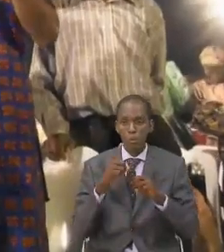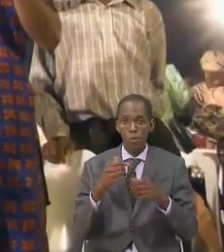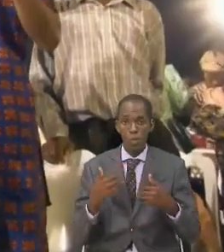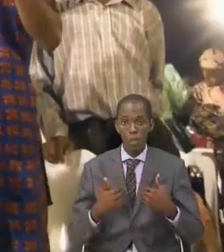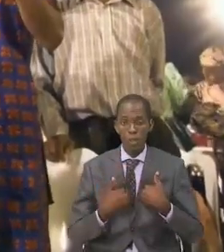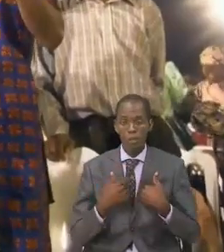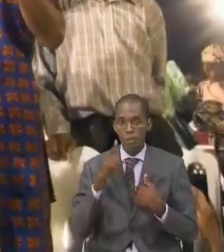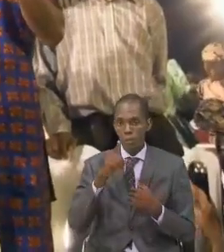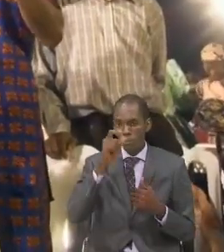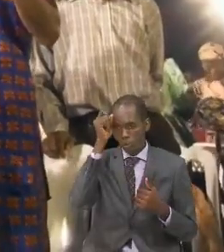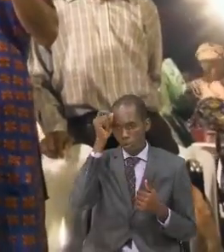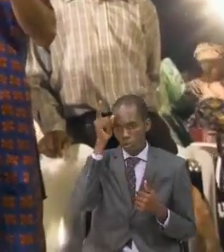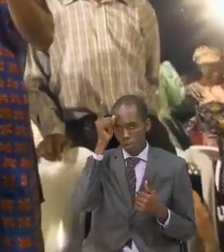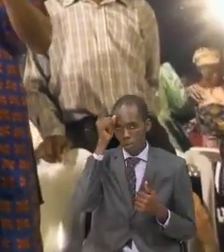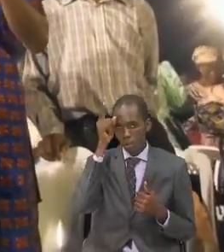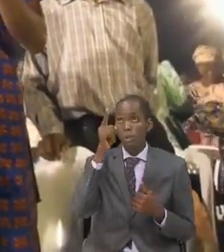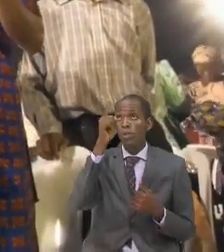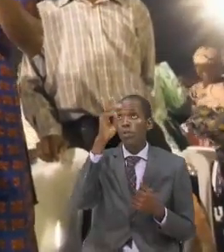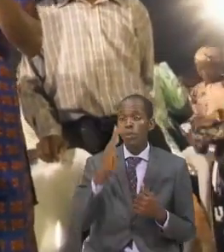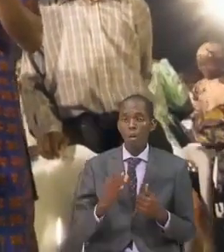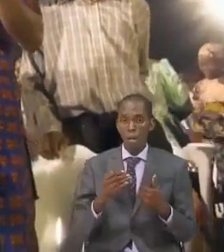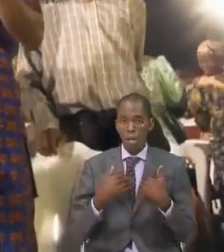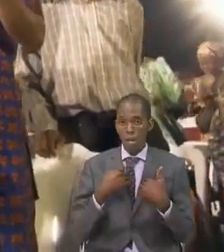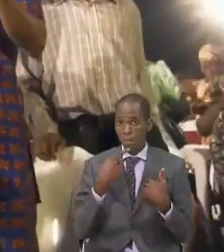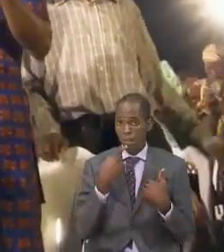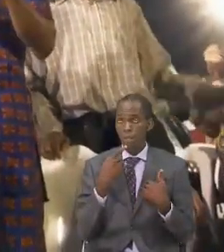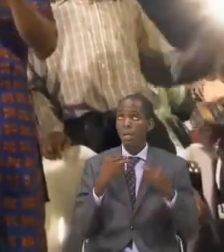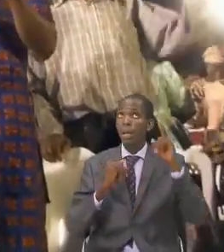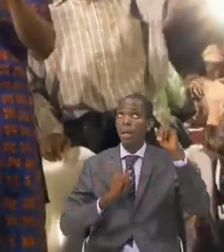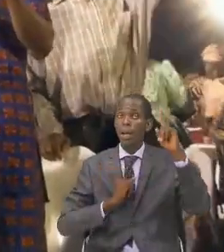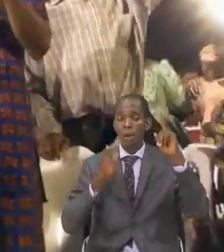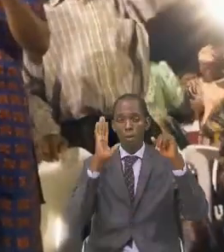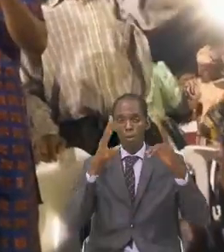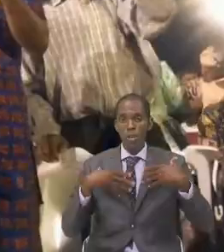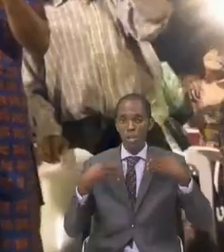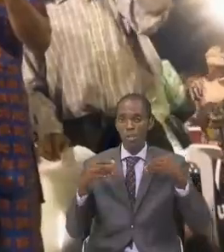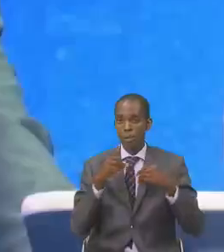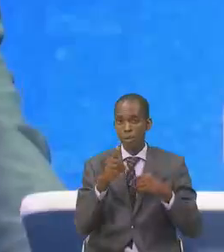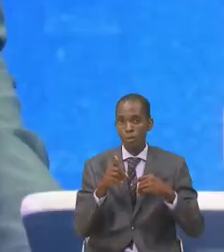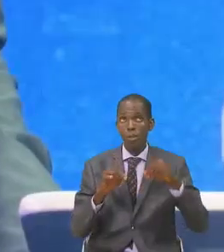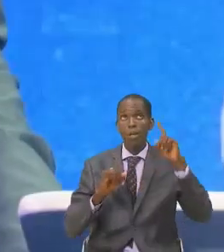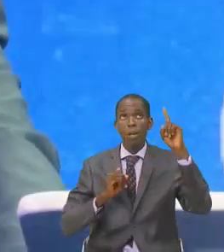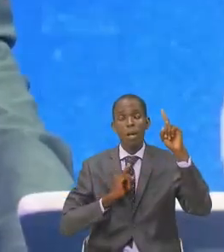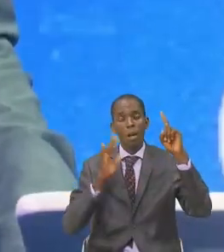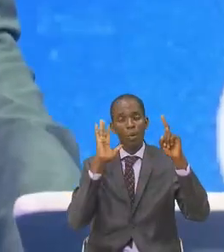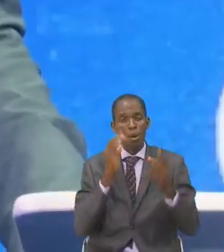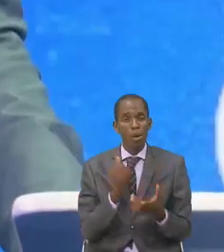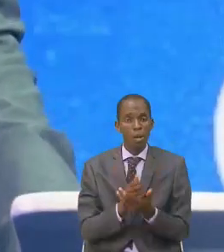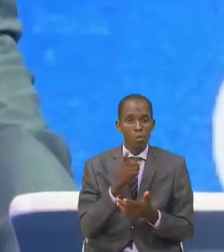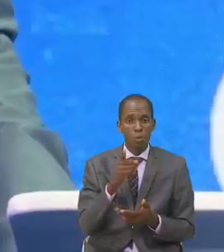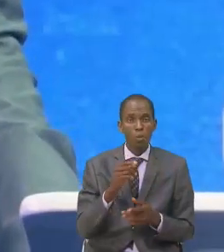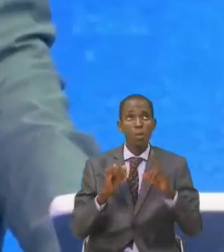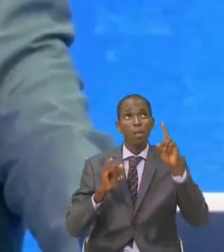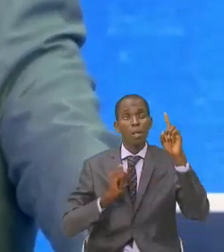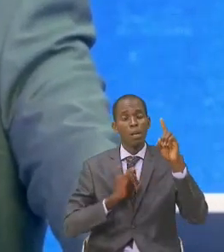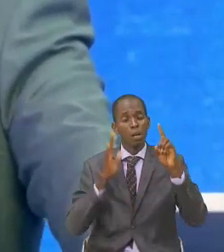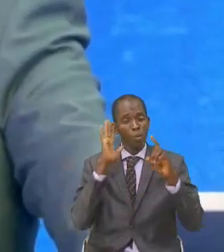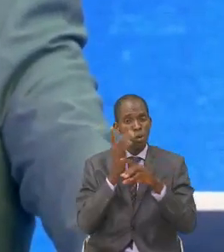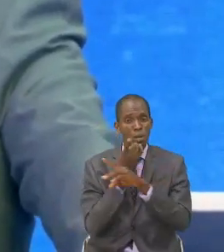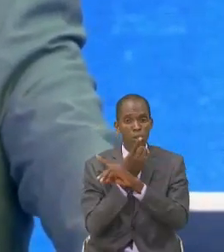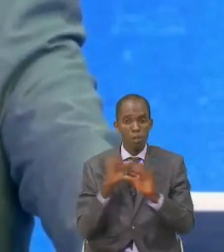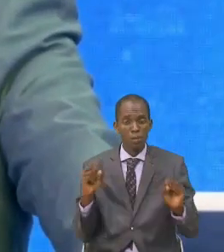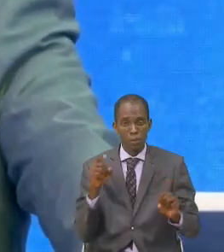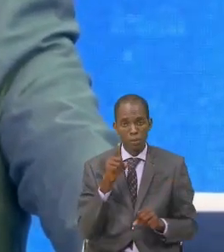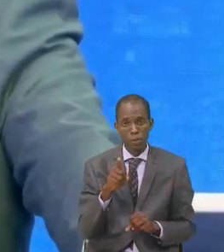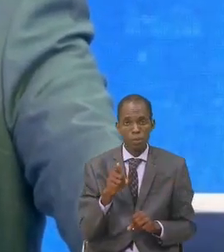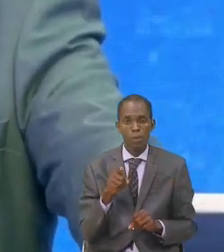any challenge you have, any problem you have, you understand, God has said, I will heal you, I